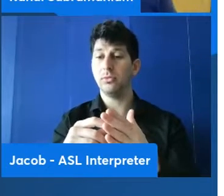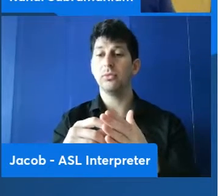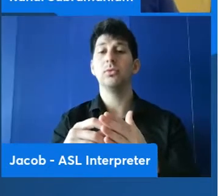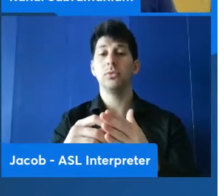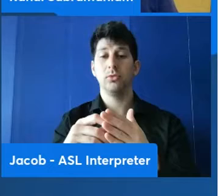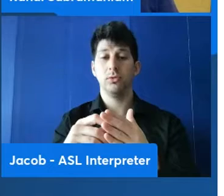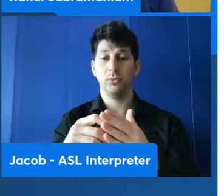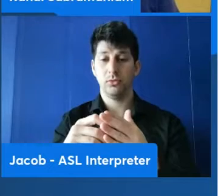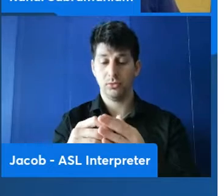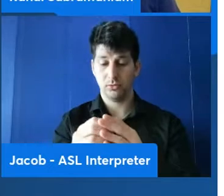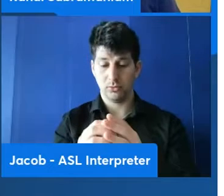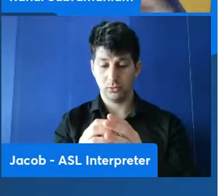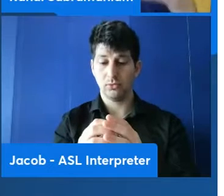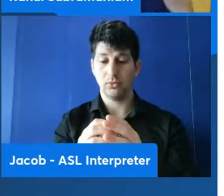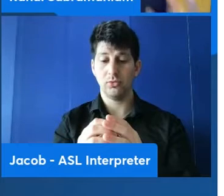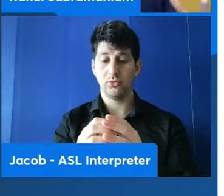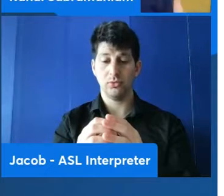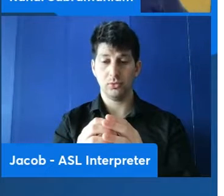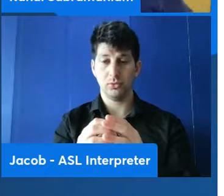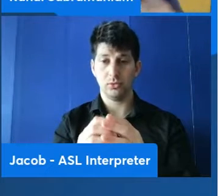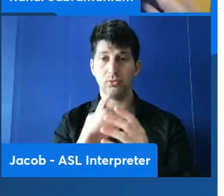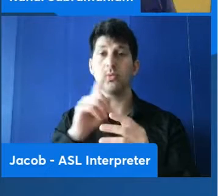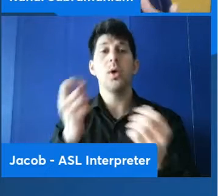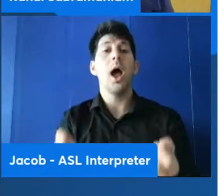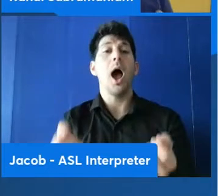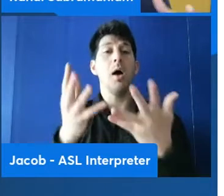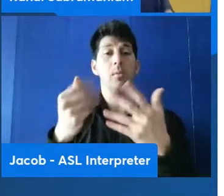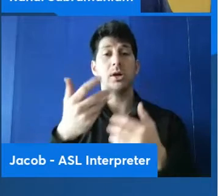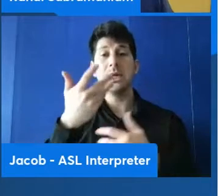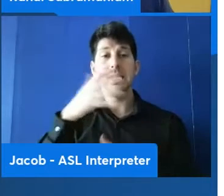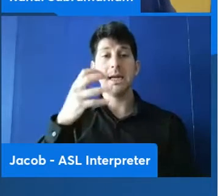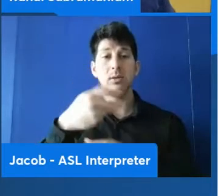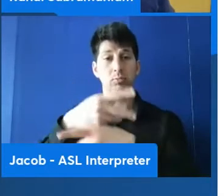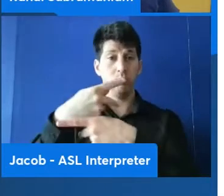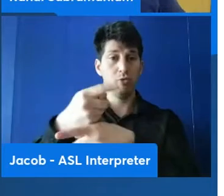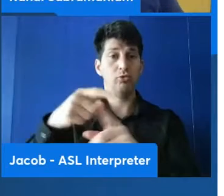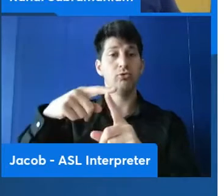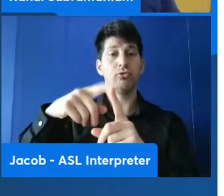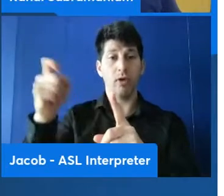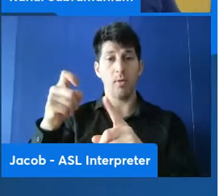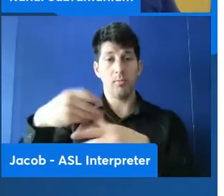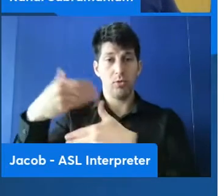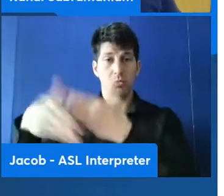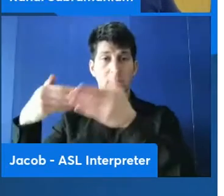provision. This is basically how much heat gets produced by your processors.